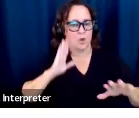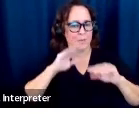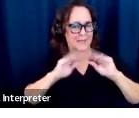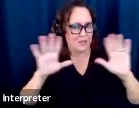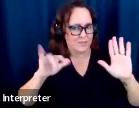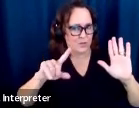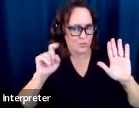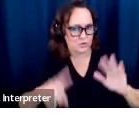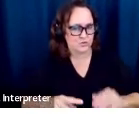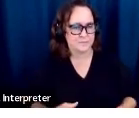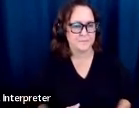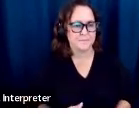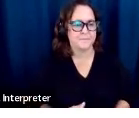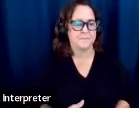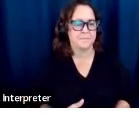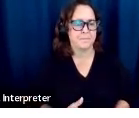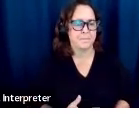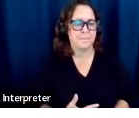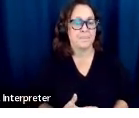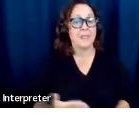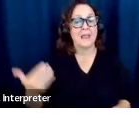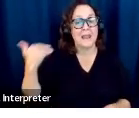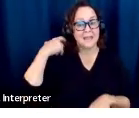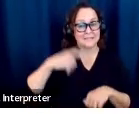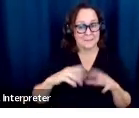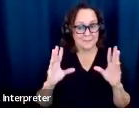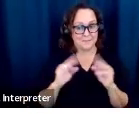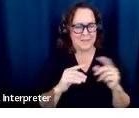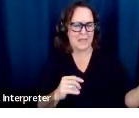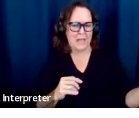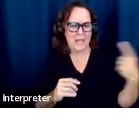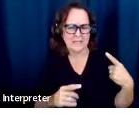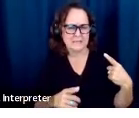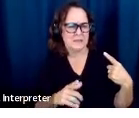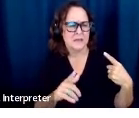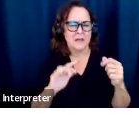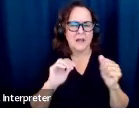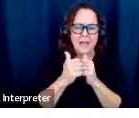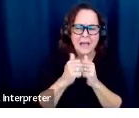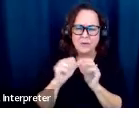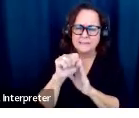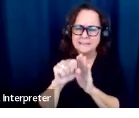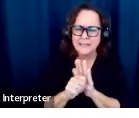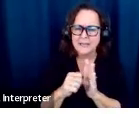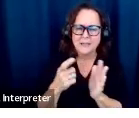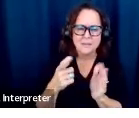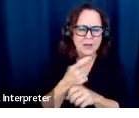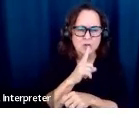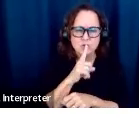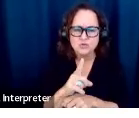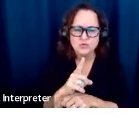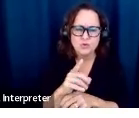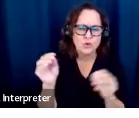question. Also, we're asked about how the state ensures that there is not a conflict of interest with a